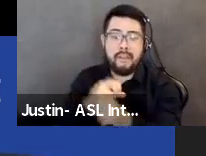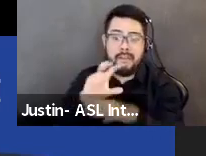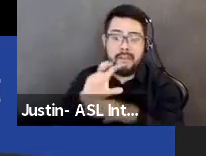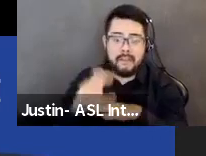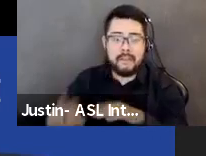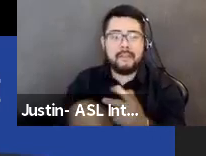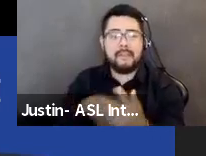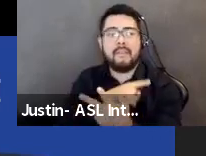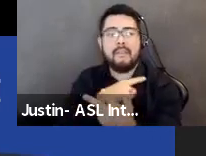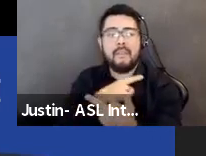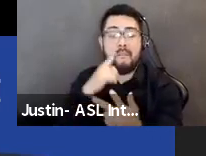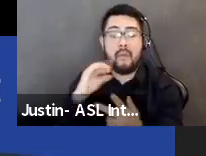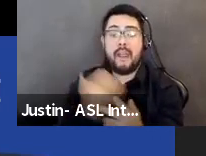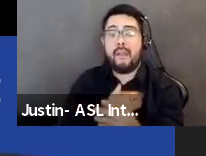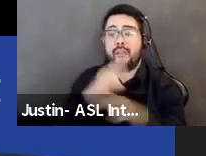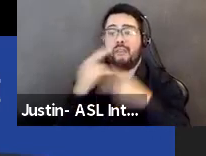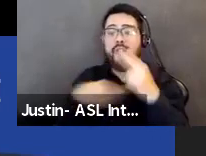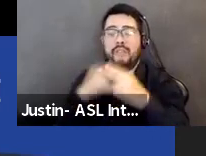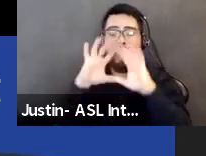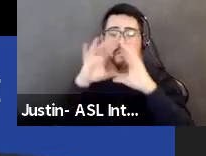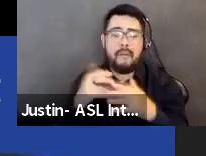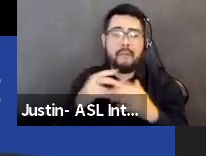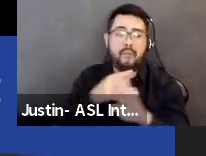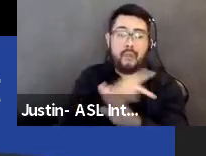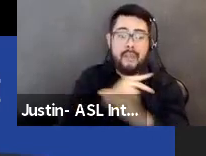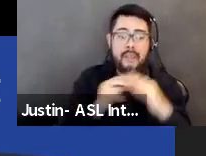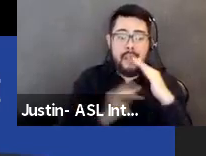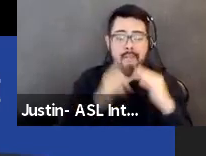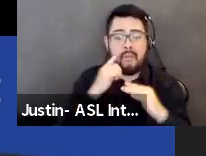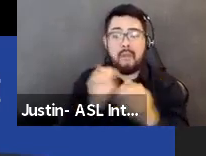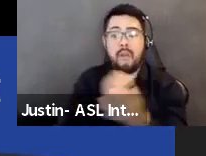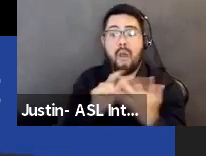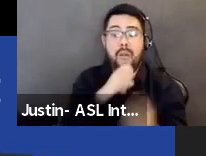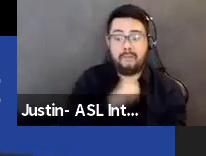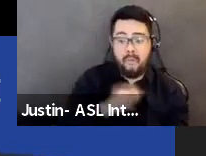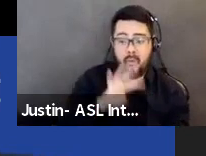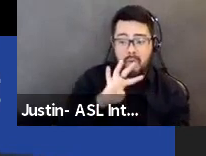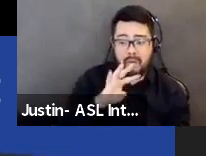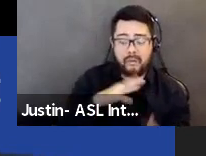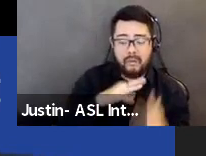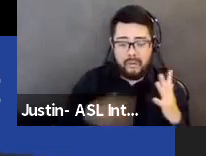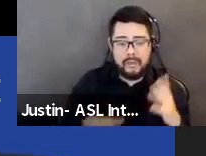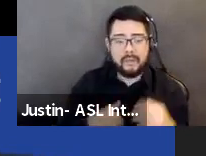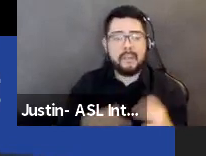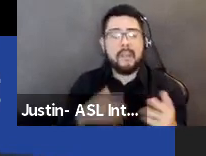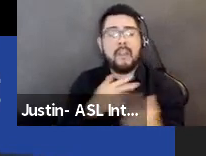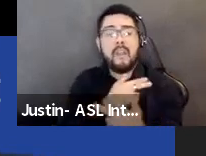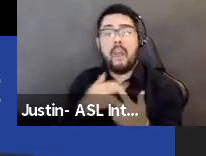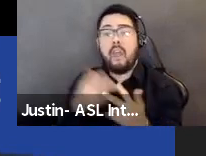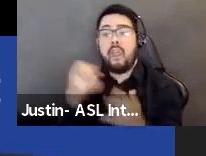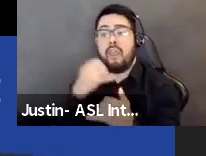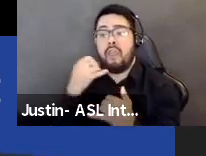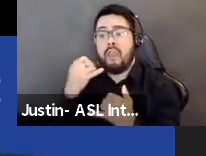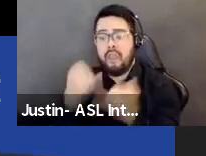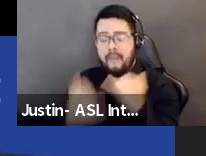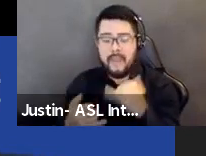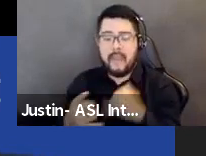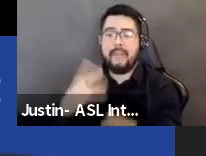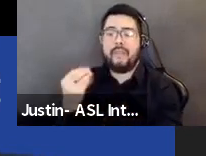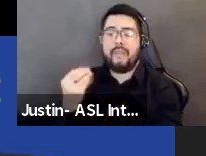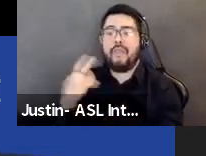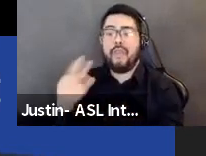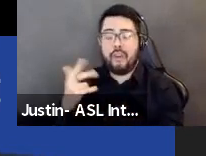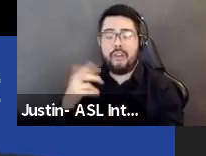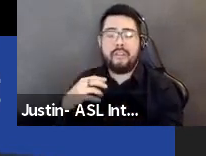universal pre-k to all four-year-olds in chicago the third and final year of the high school science lab initiative which